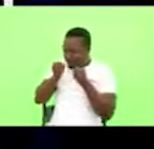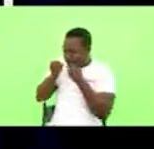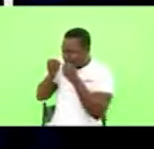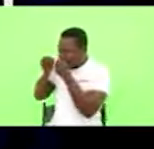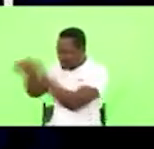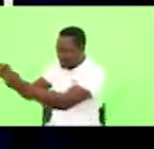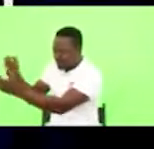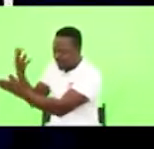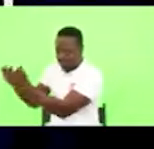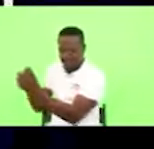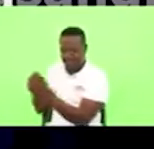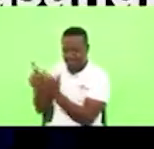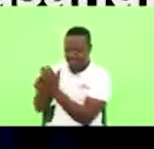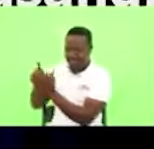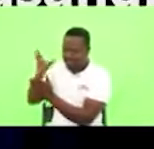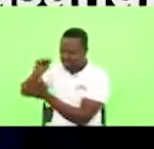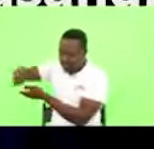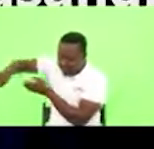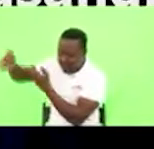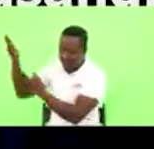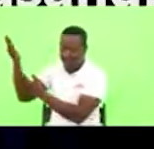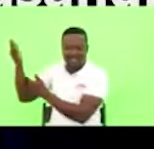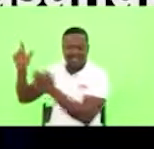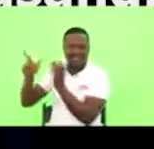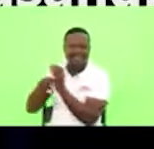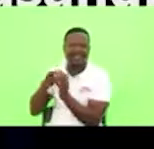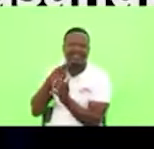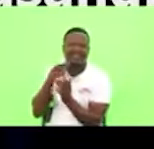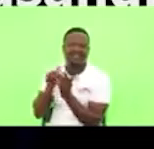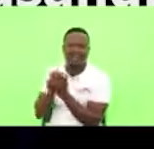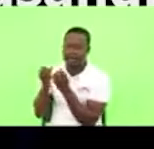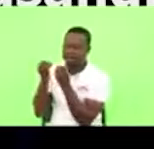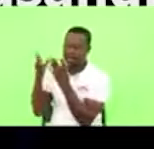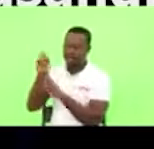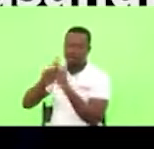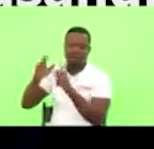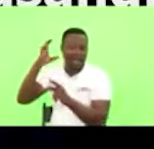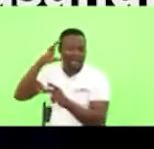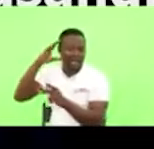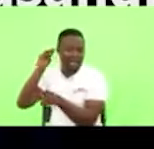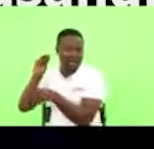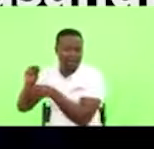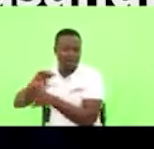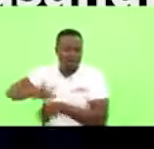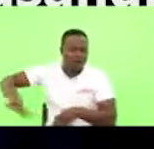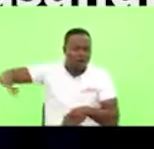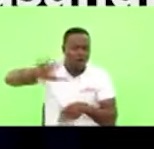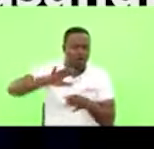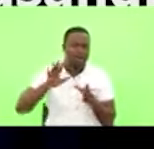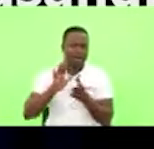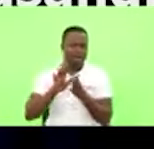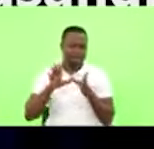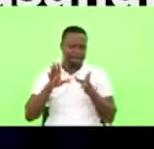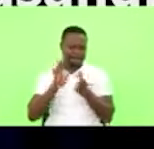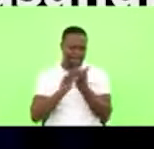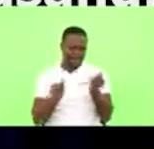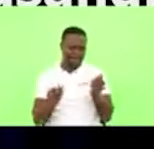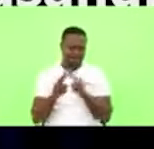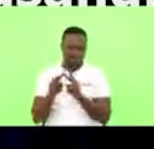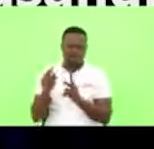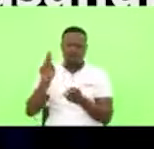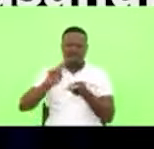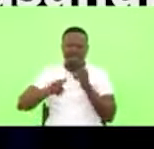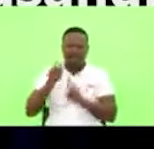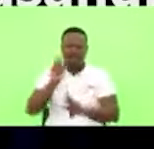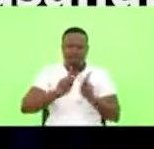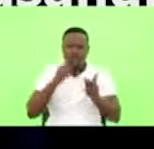the next day. Verse 4 says that, but many who heard the message believed. So the number of men